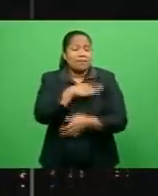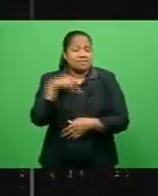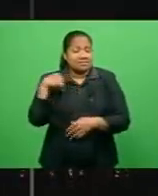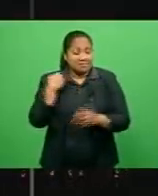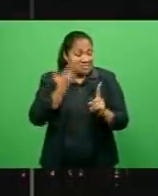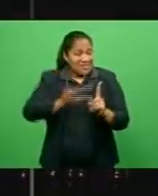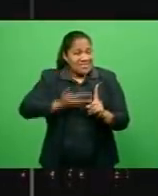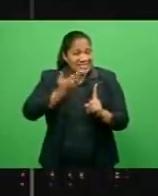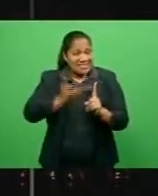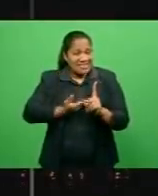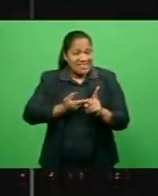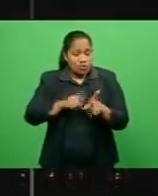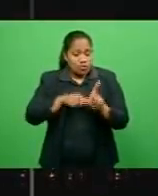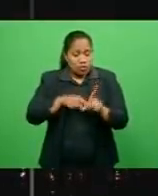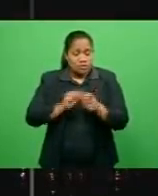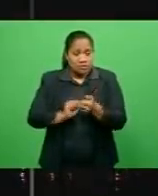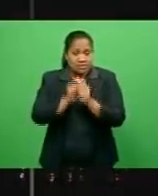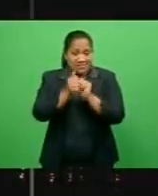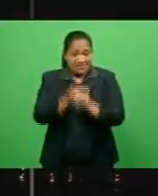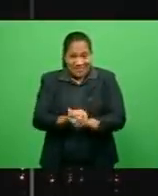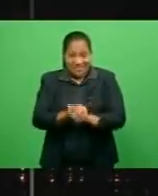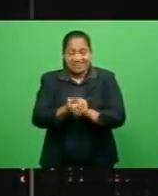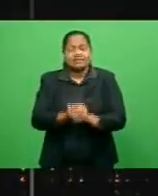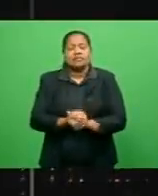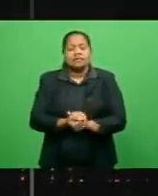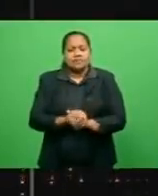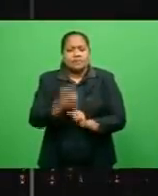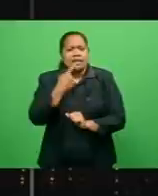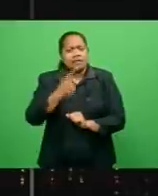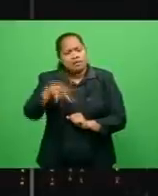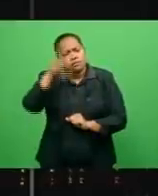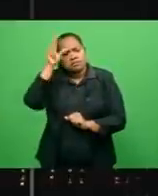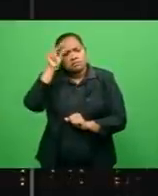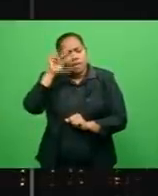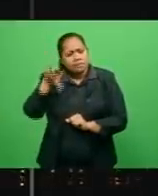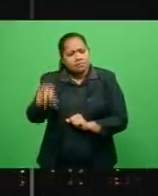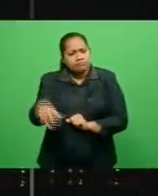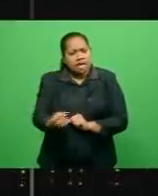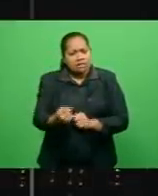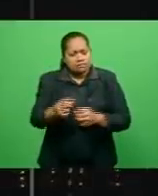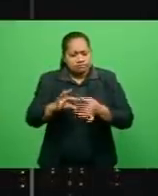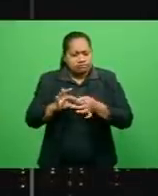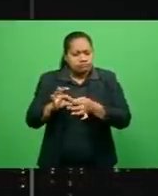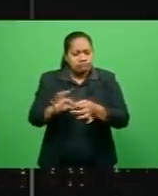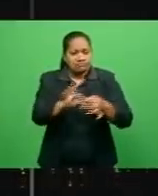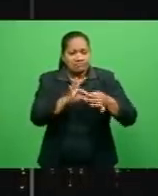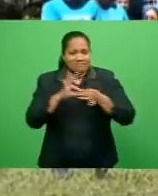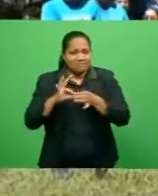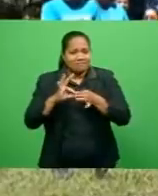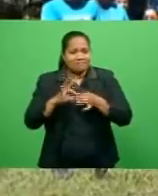while officiating the Fiji 50 celebrations, says Fijians must stay united.